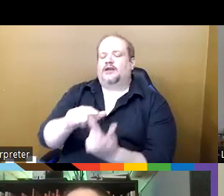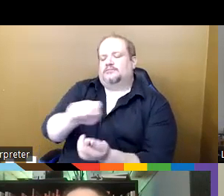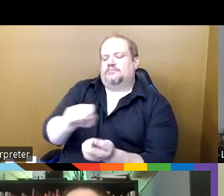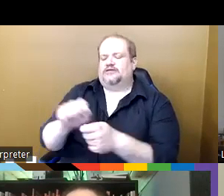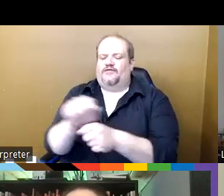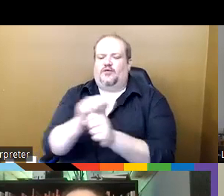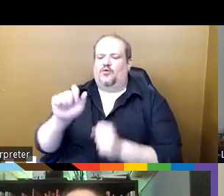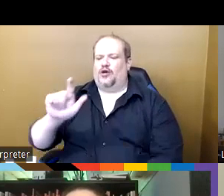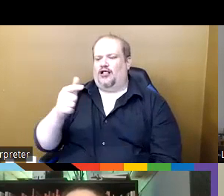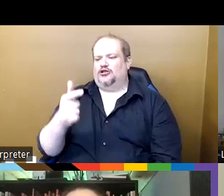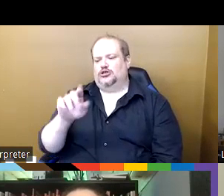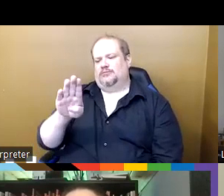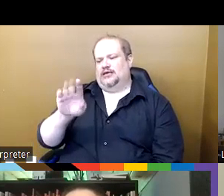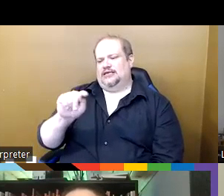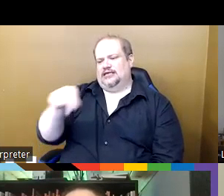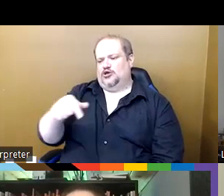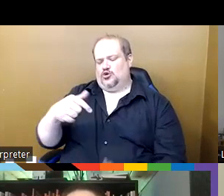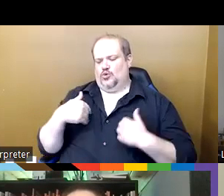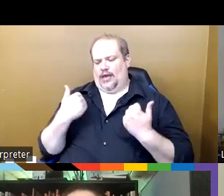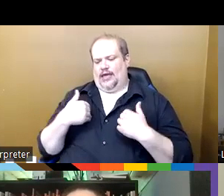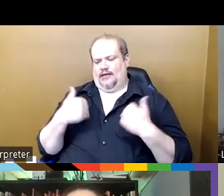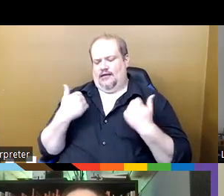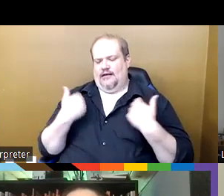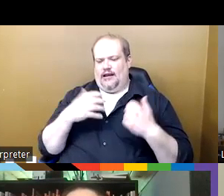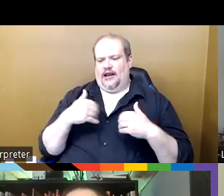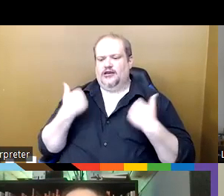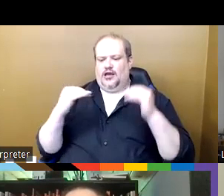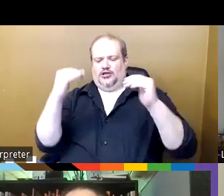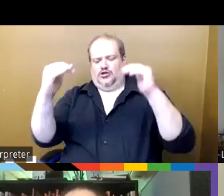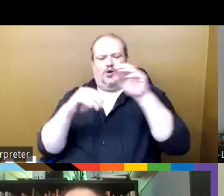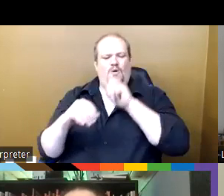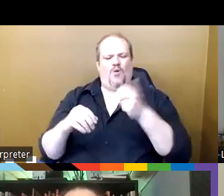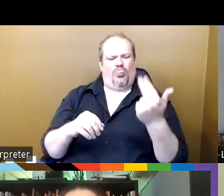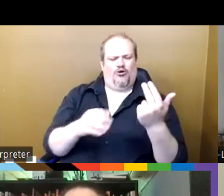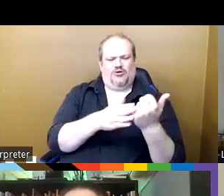with LGBTQ adolescents and young adults. I think it's like 13 to 24.